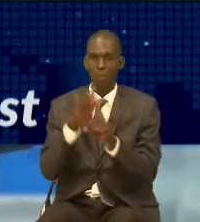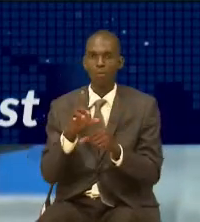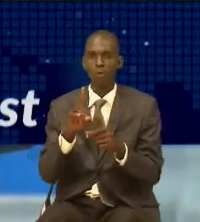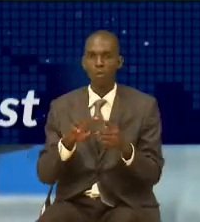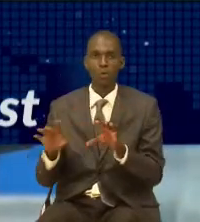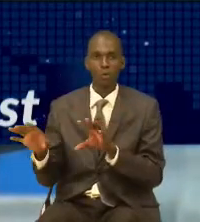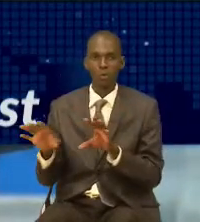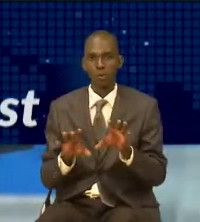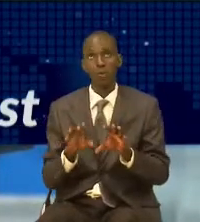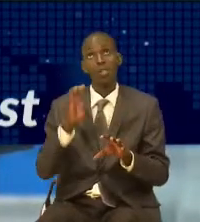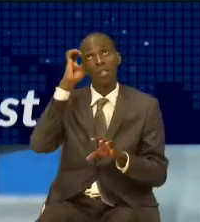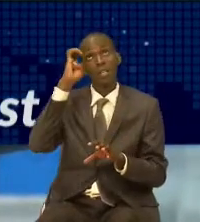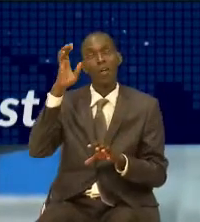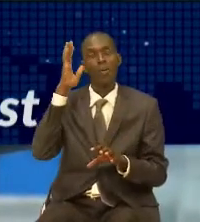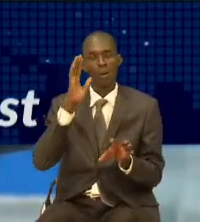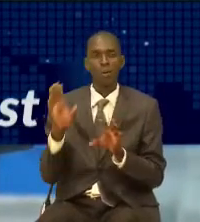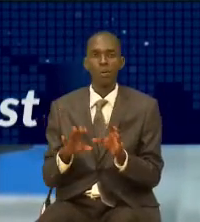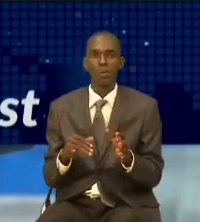it